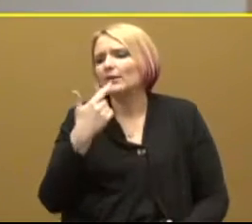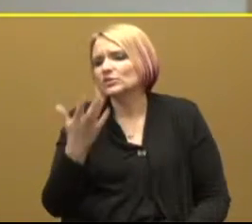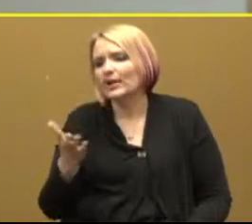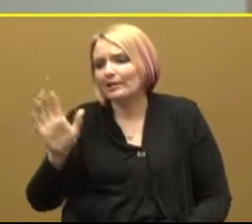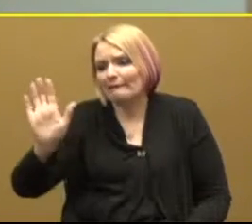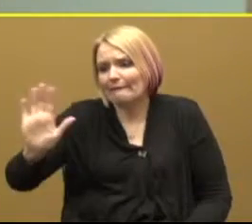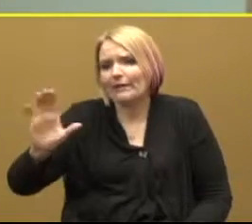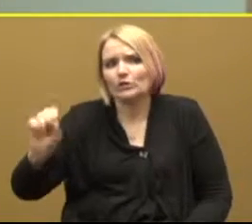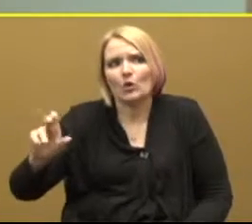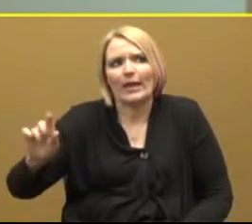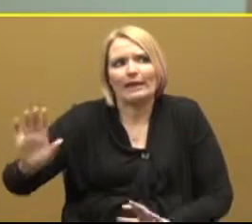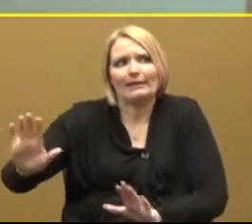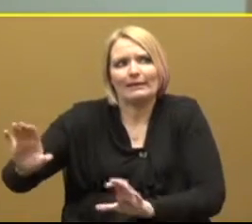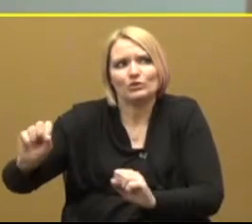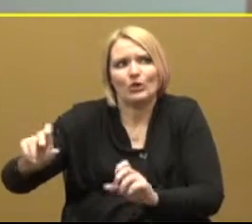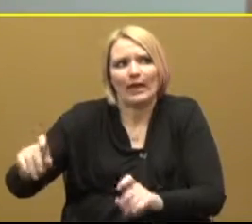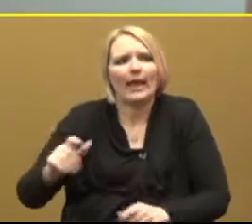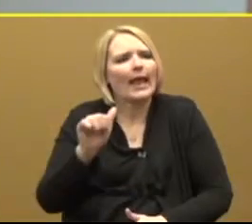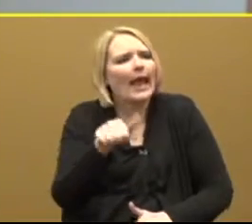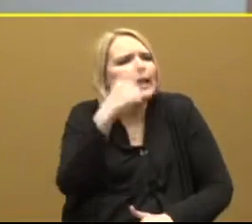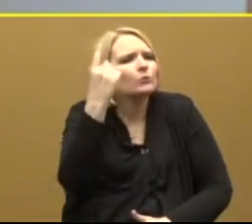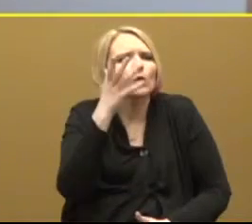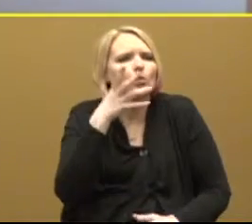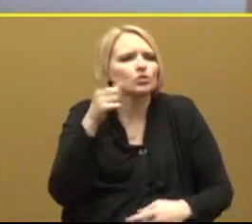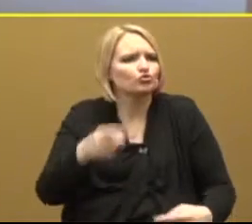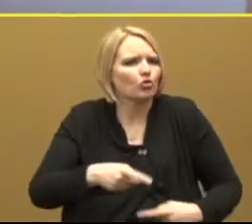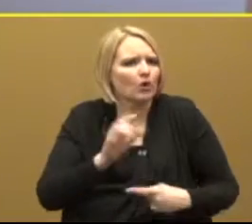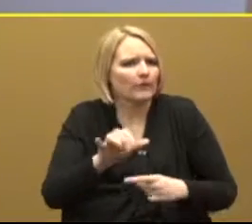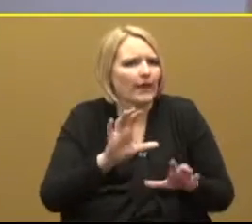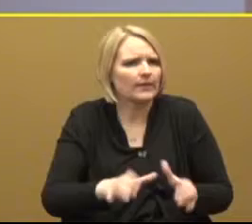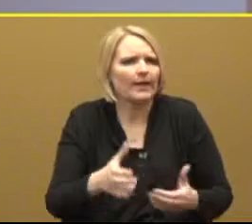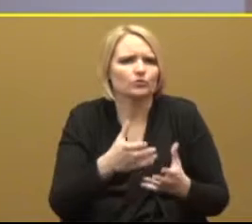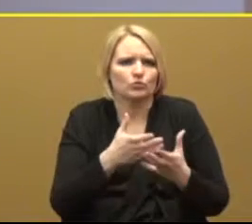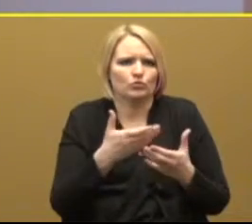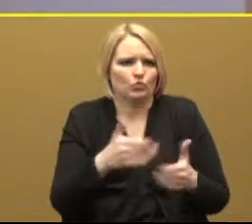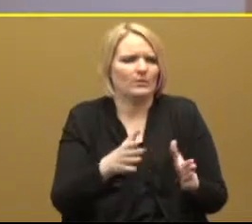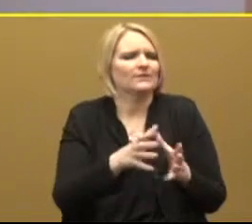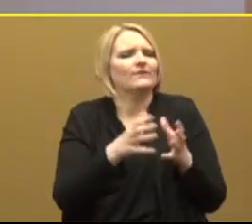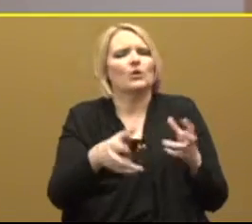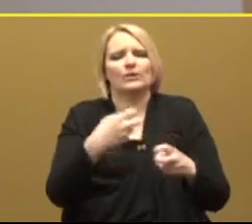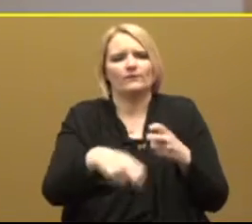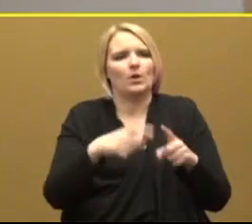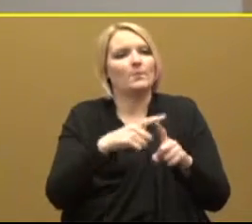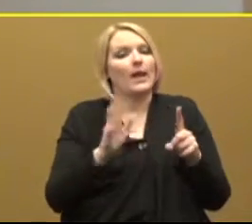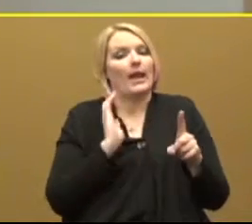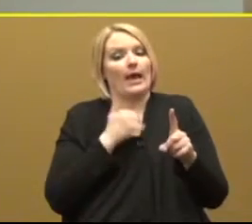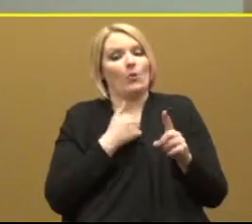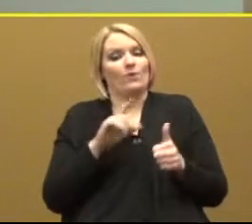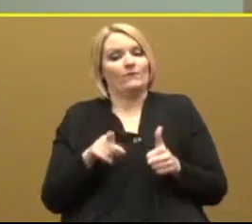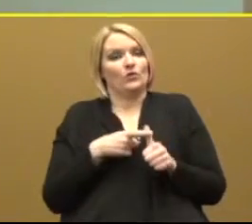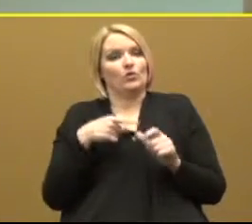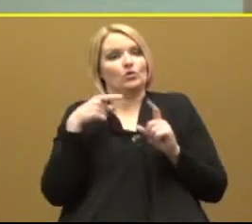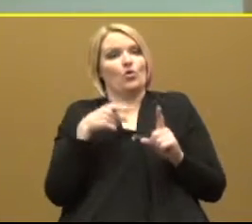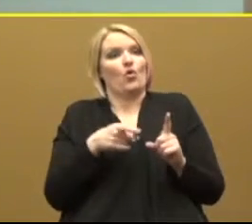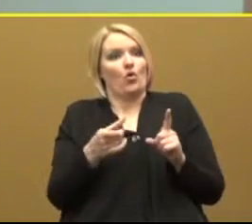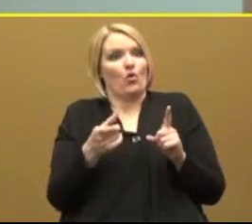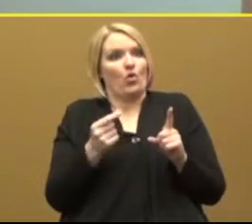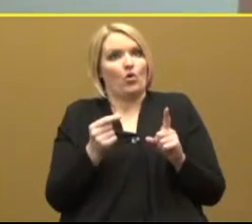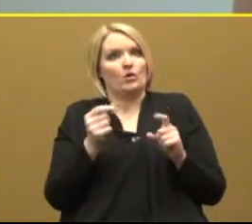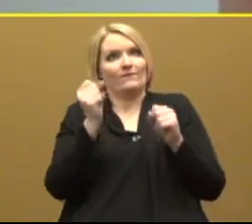okay. Anyone would struggle with this classroom. It's very, very difficult. But our first goal was